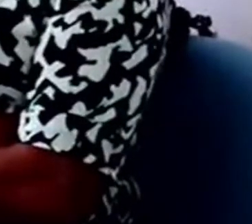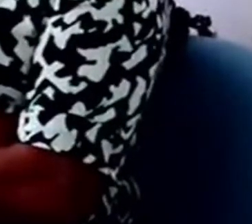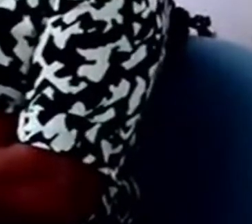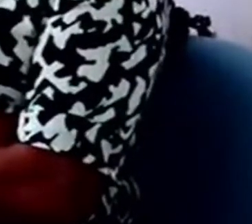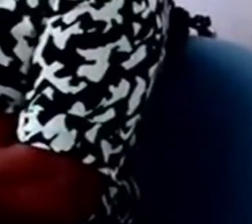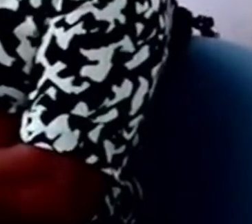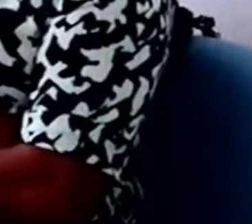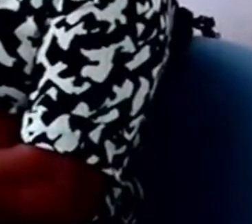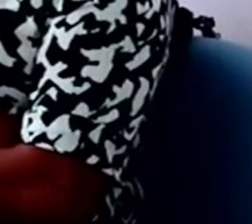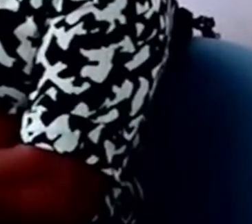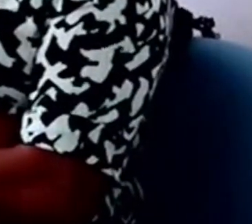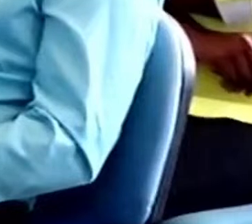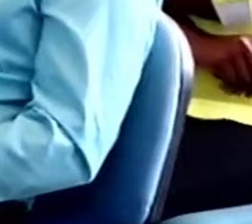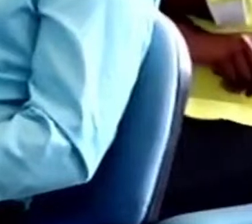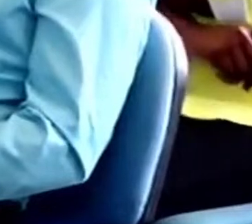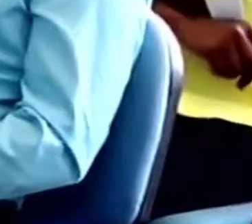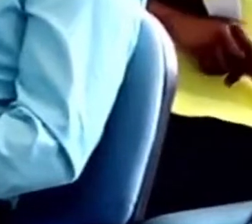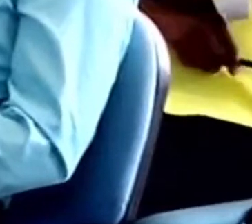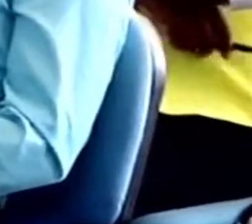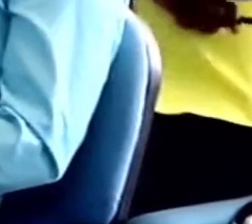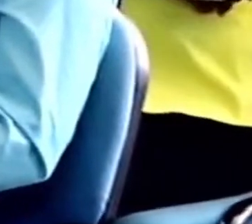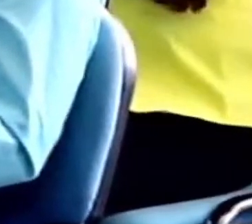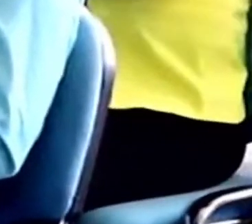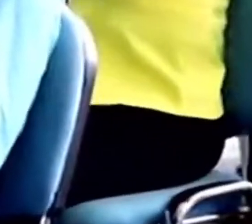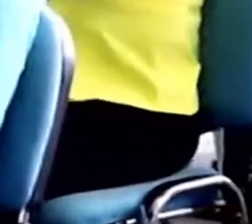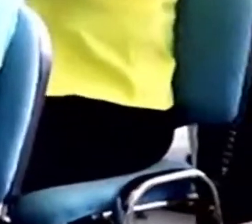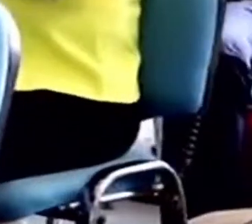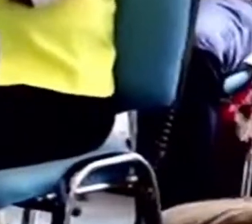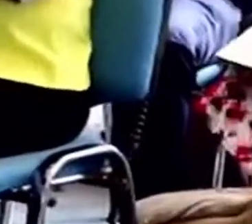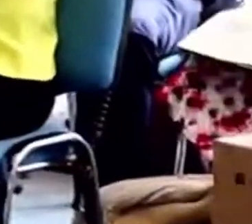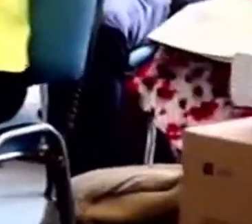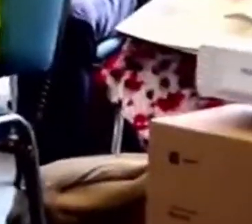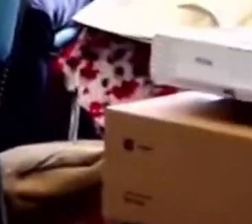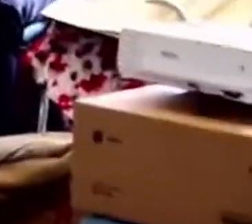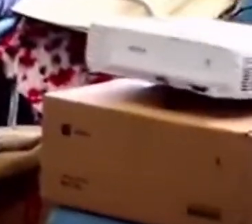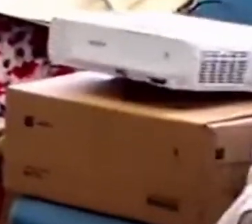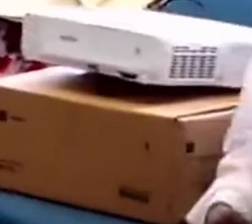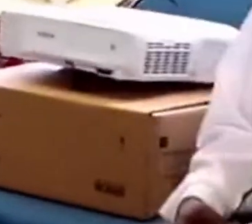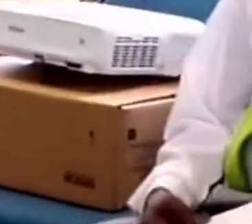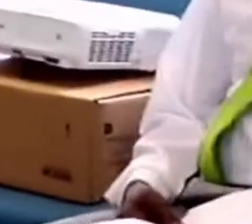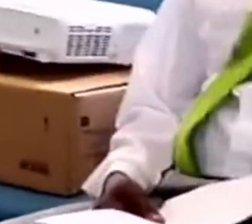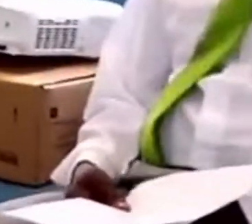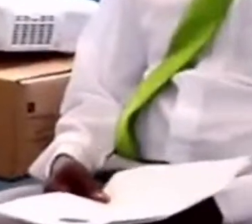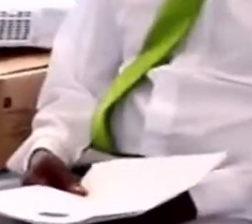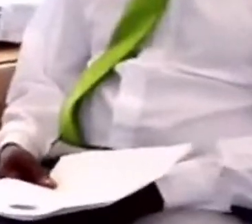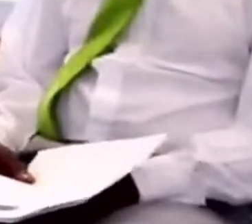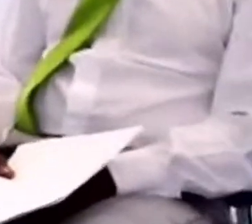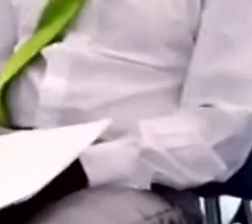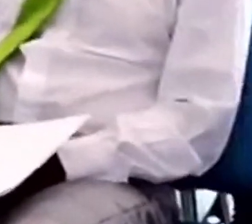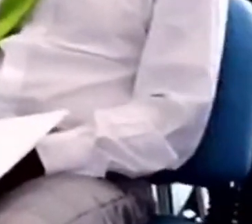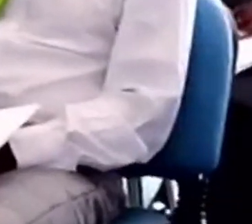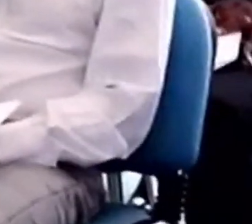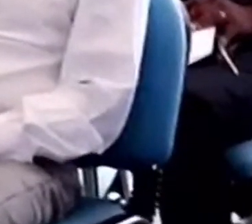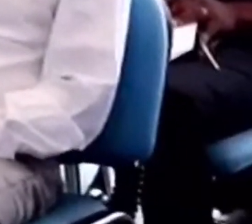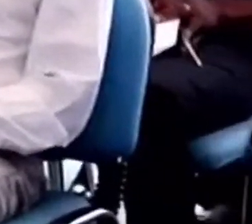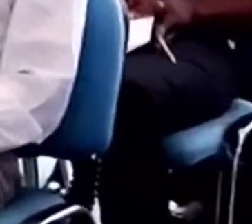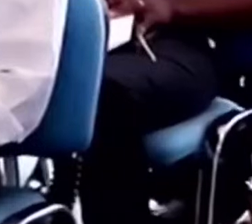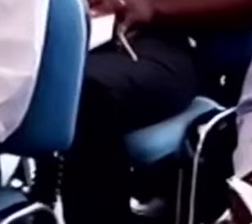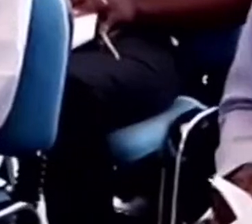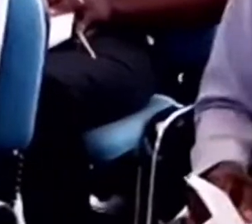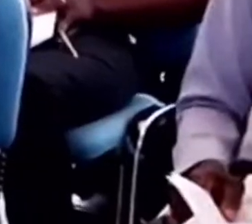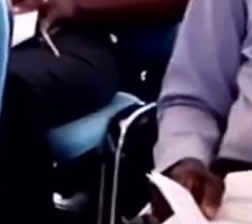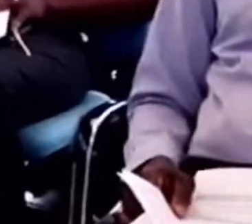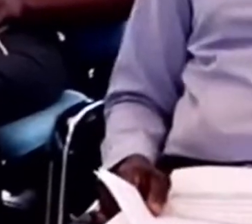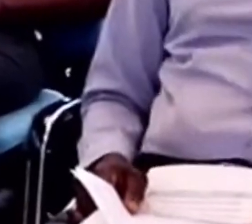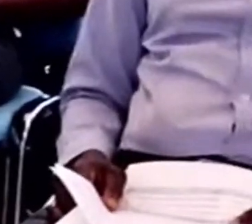or feels. So now, your role as constituency officers would be to mobilize young people. So one thing